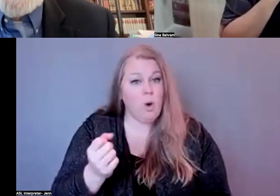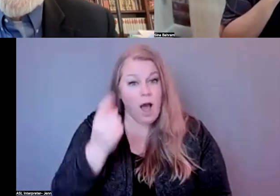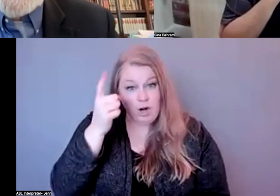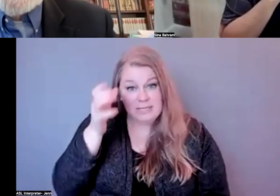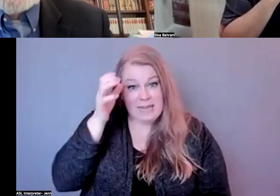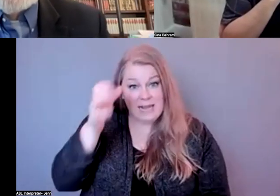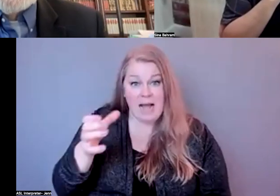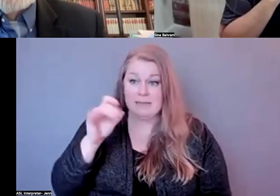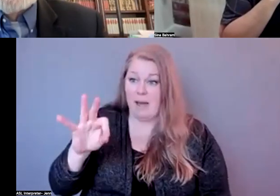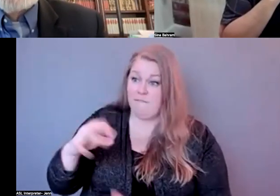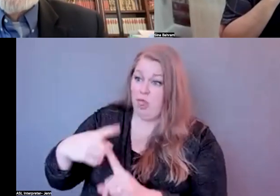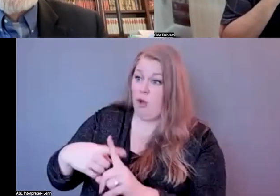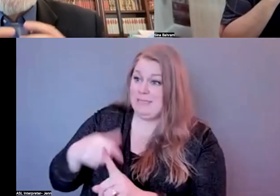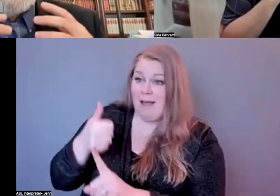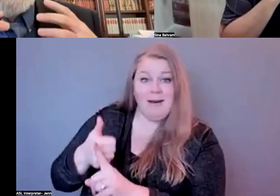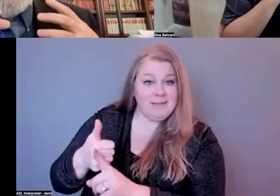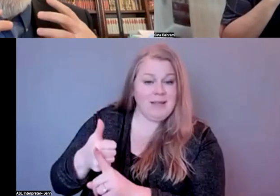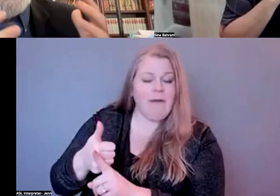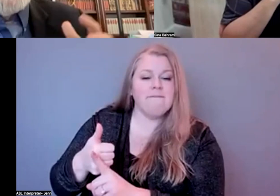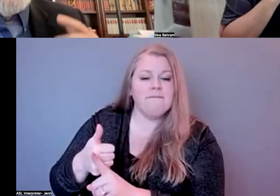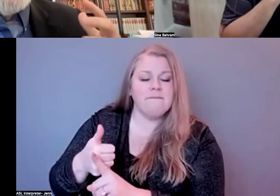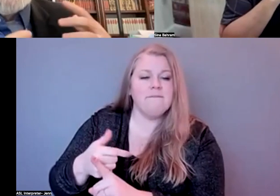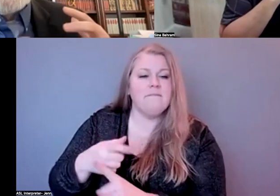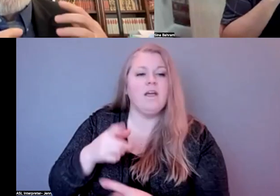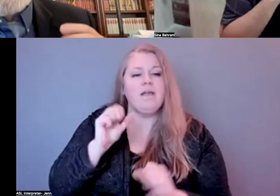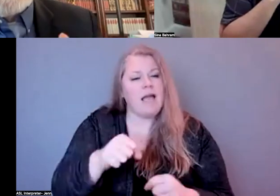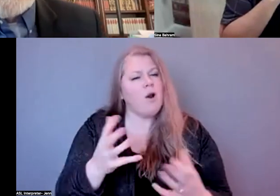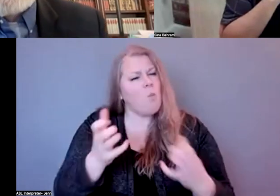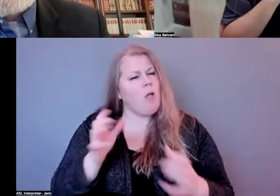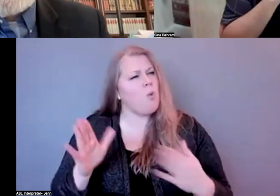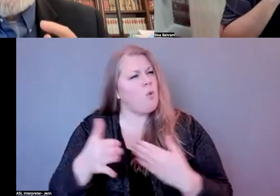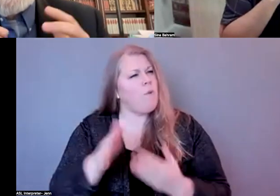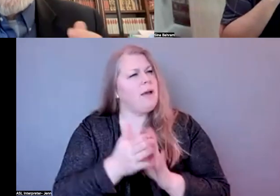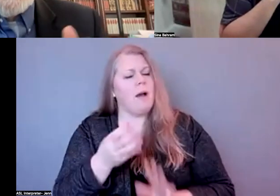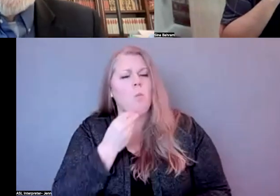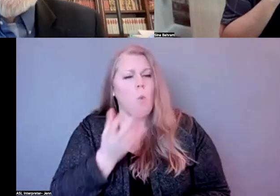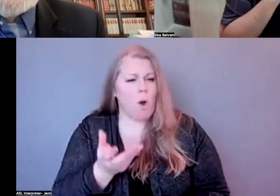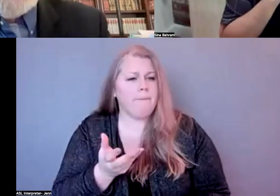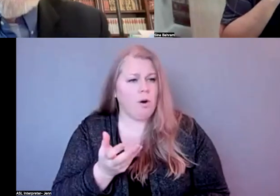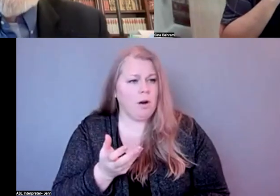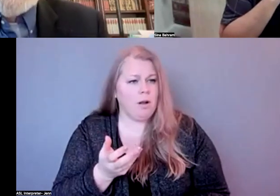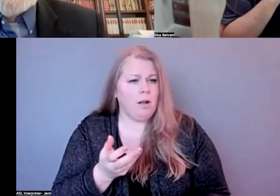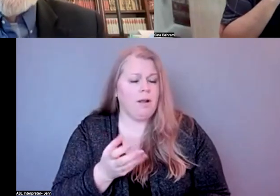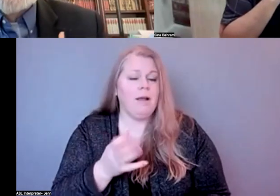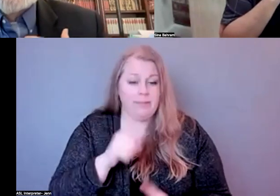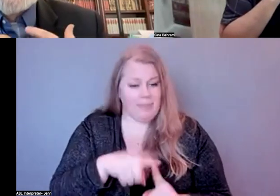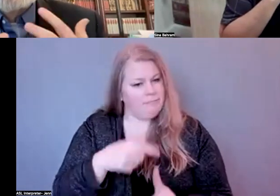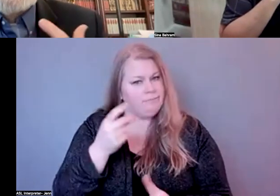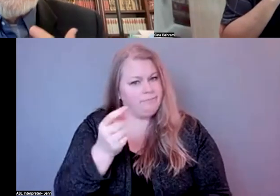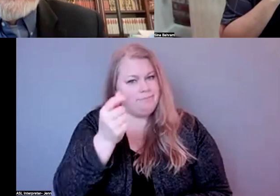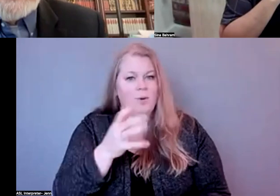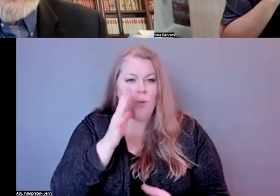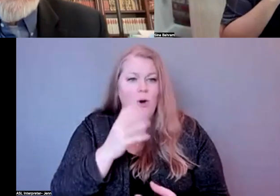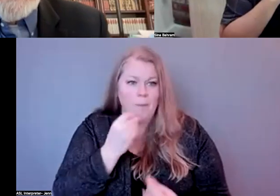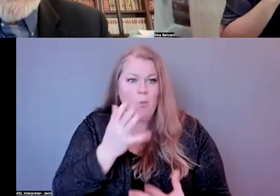of a thermostat, et cetera. They could just, want the room to be warmer, and it could be warmer. They would intend